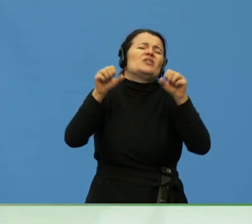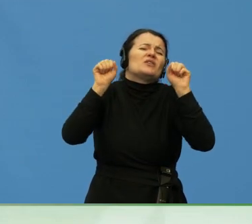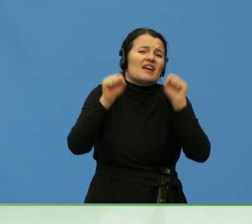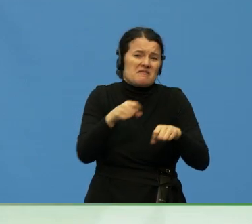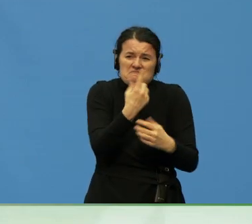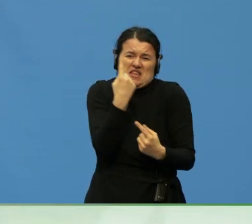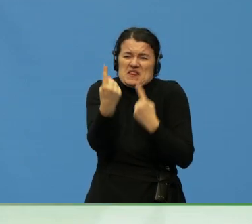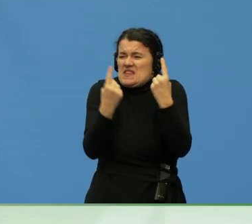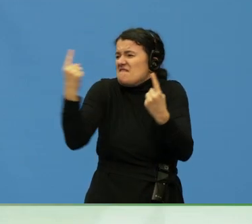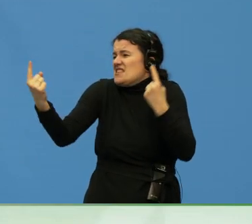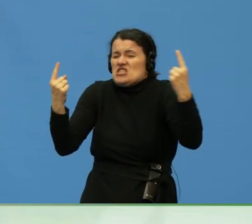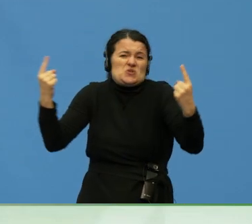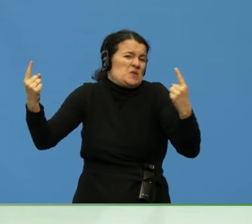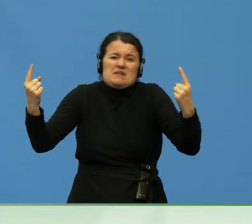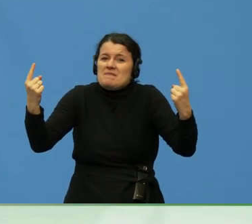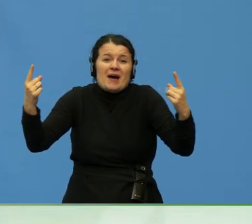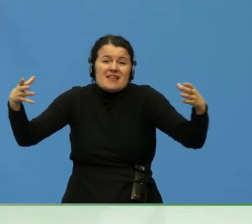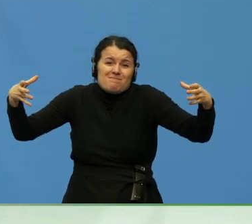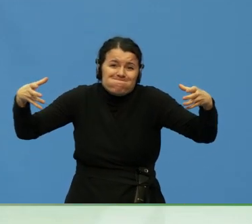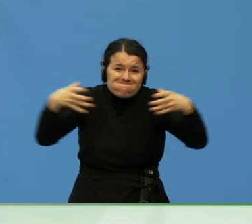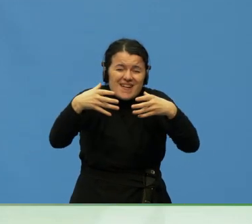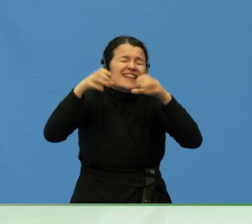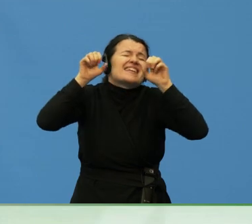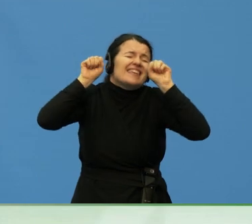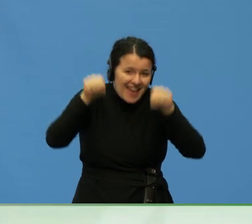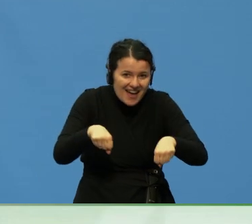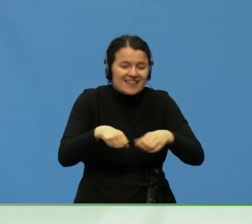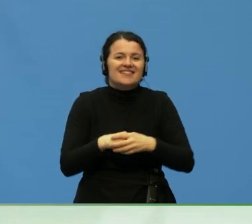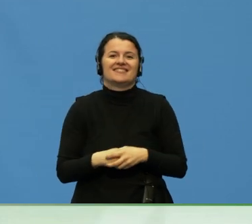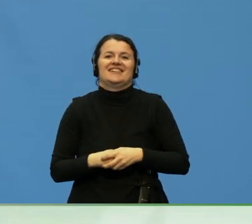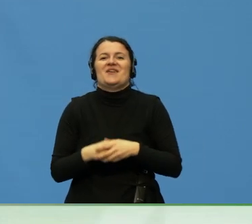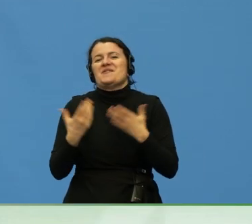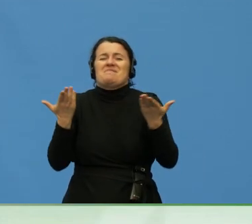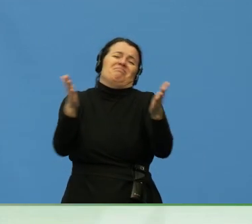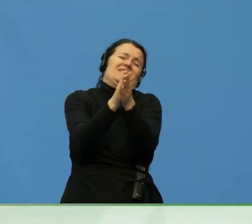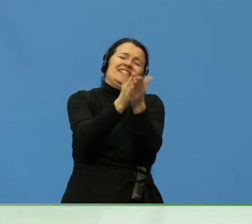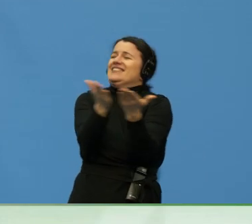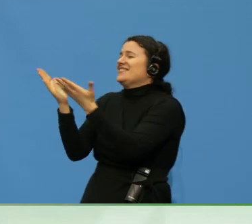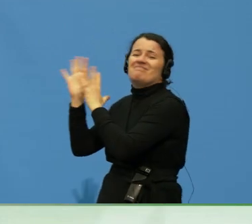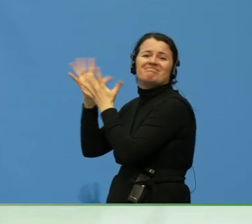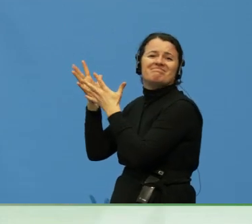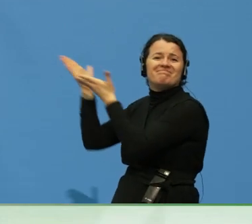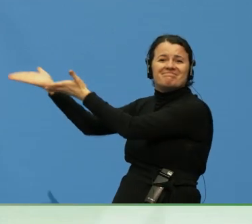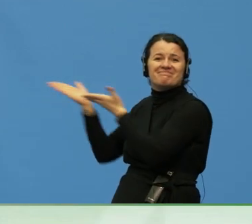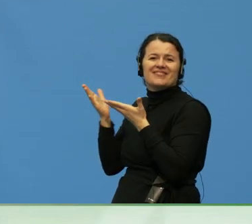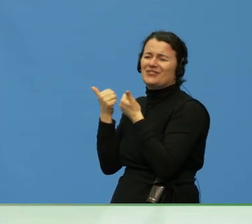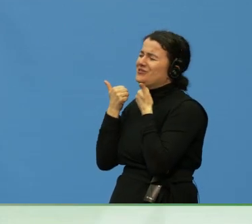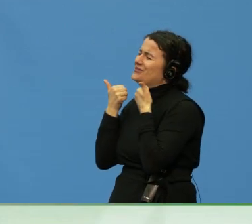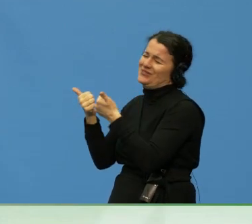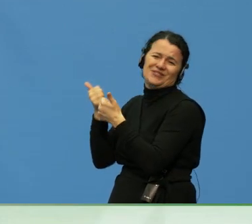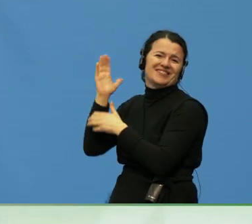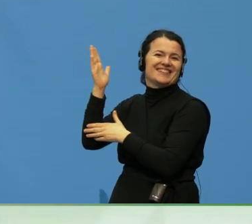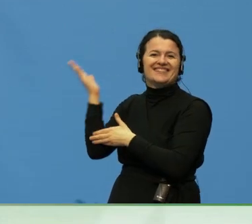think individually. Please join me in giving my fellow panelists a warm applause for this very good panelists. Thank